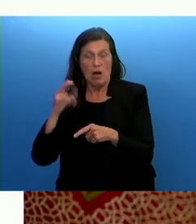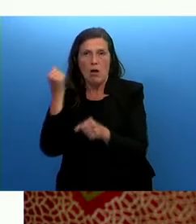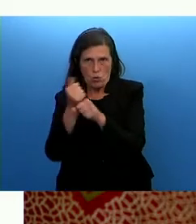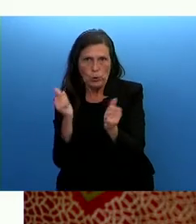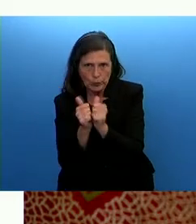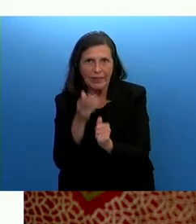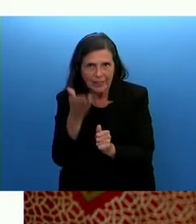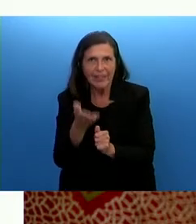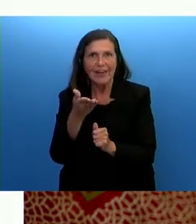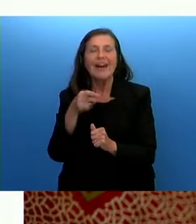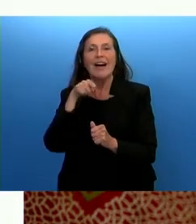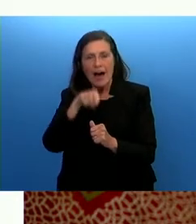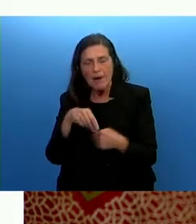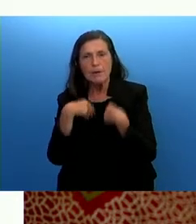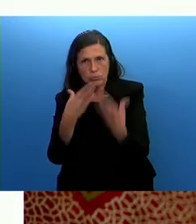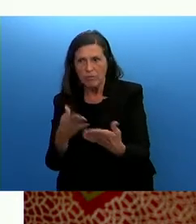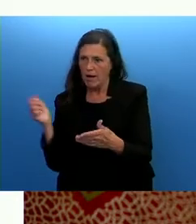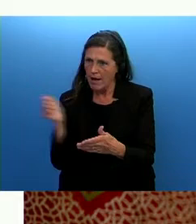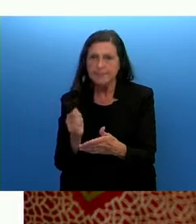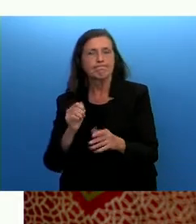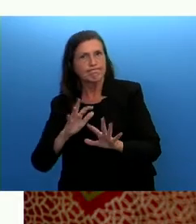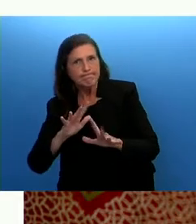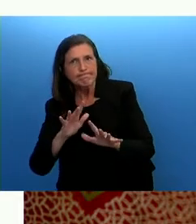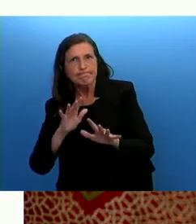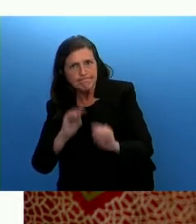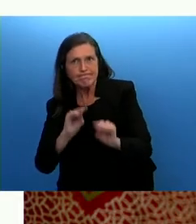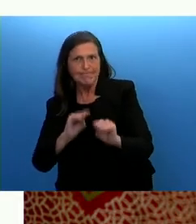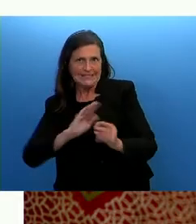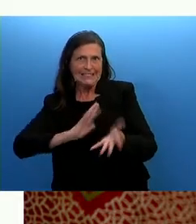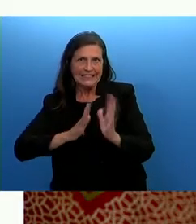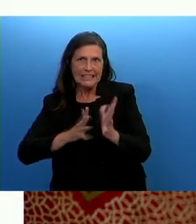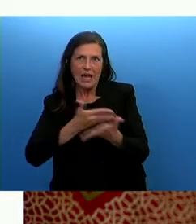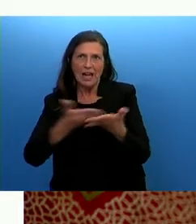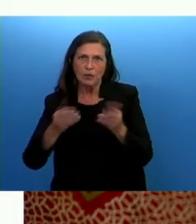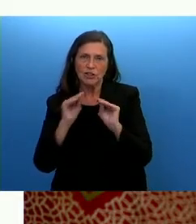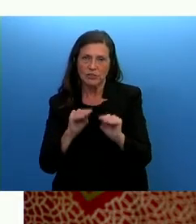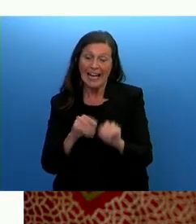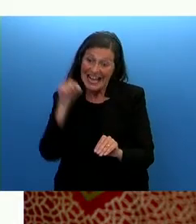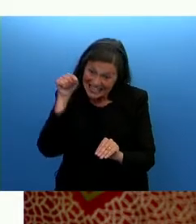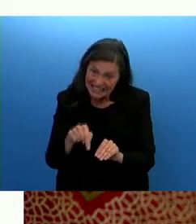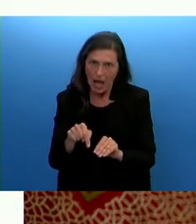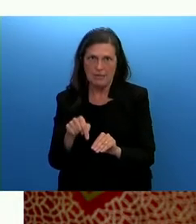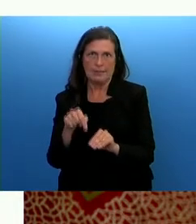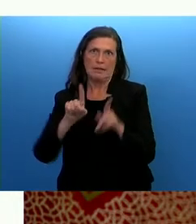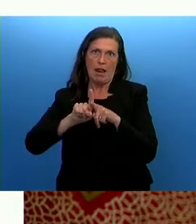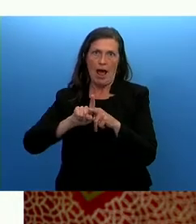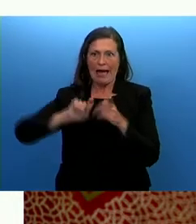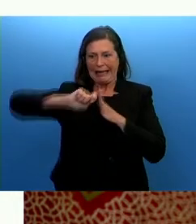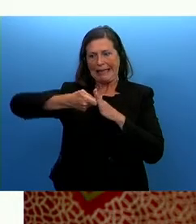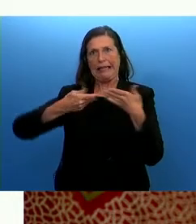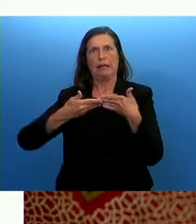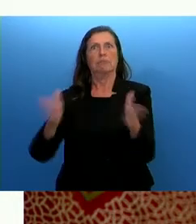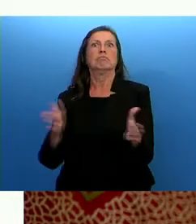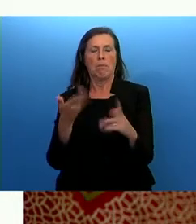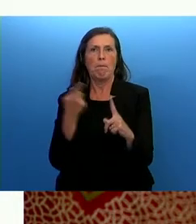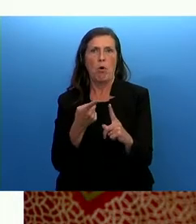organization providing a sign language education. And this is the key point, the importance of national organizations of